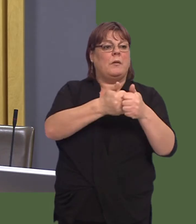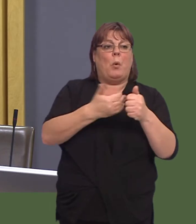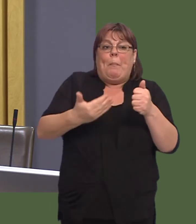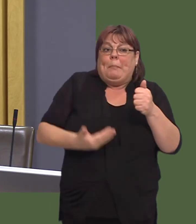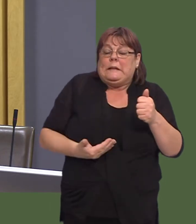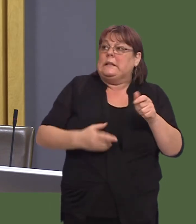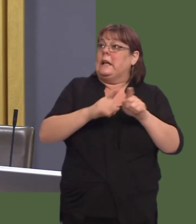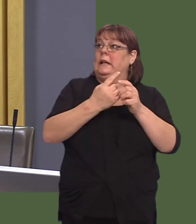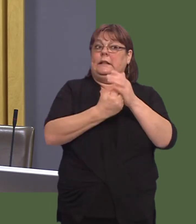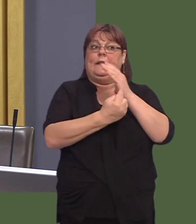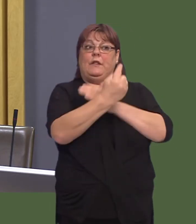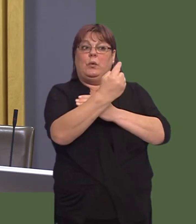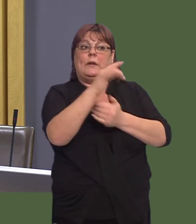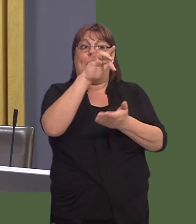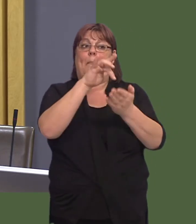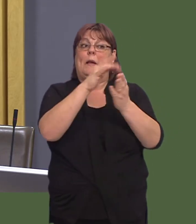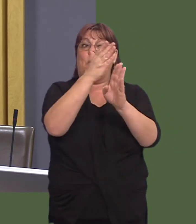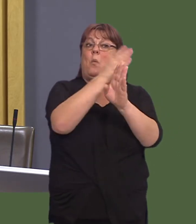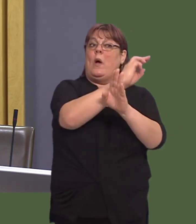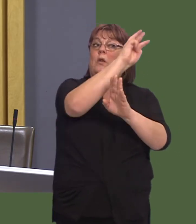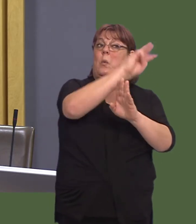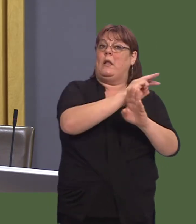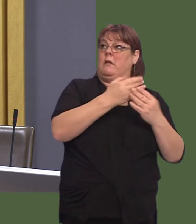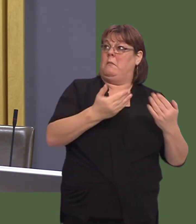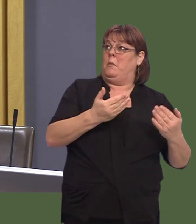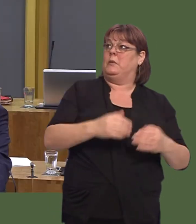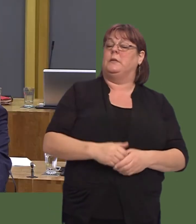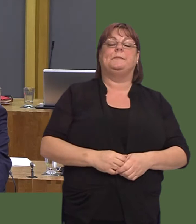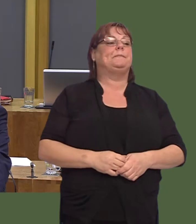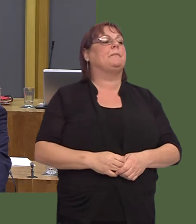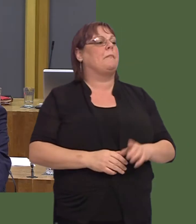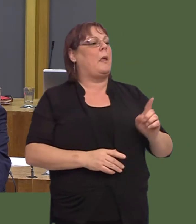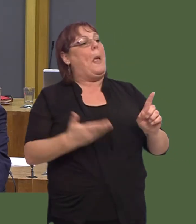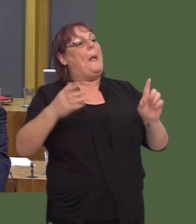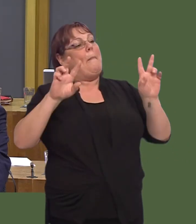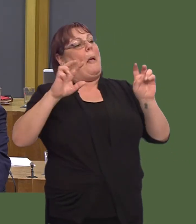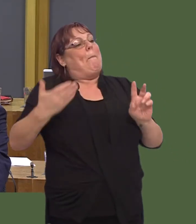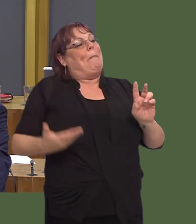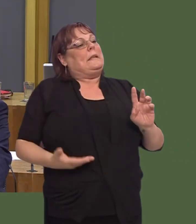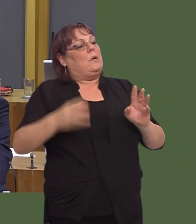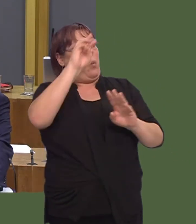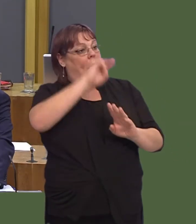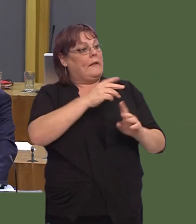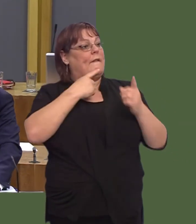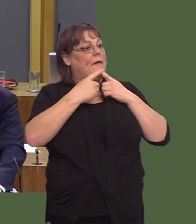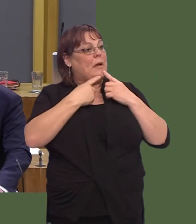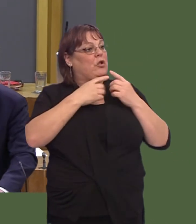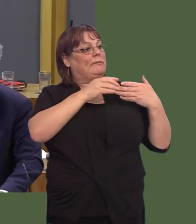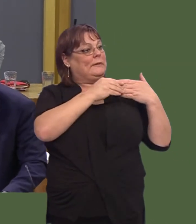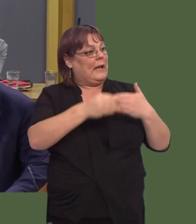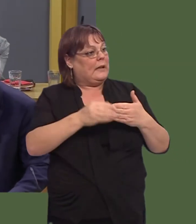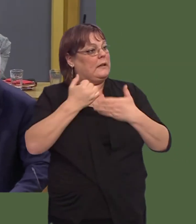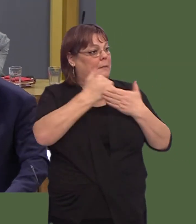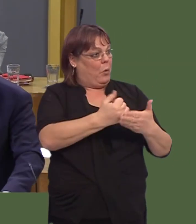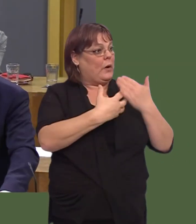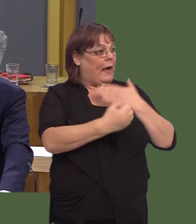and individuals in Mid and West Wales and elsewhere at this time? Well, I can say that Business Wales is available to provide information, guidance and